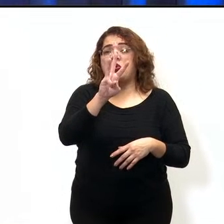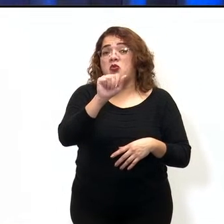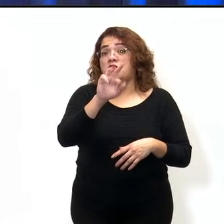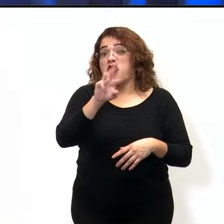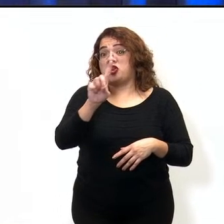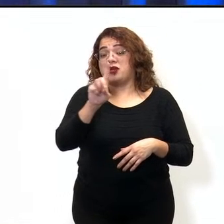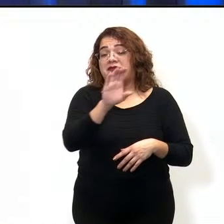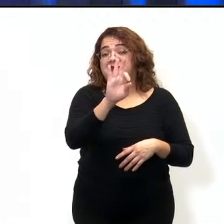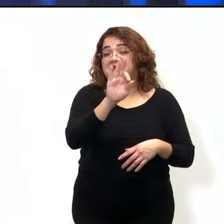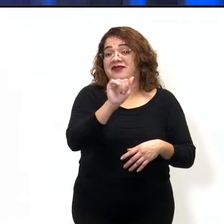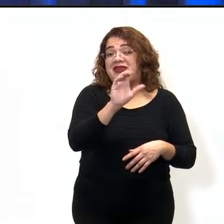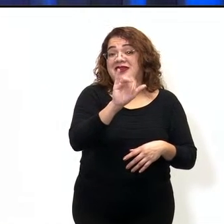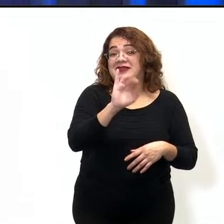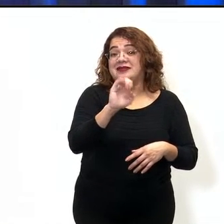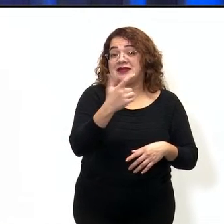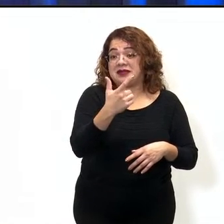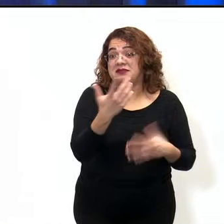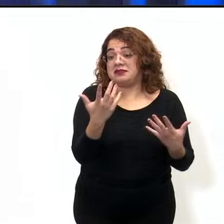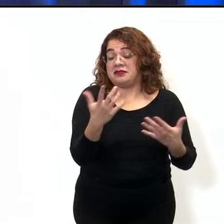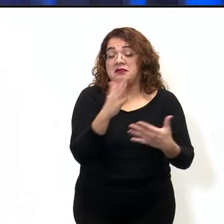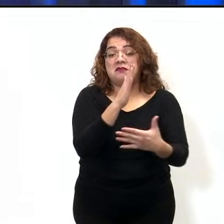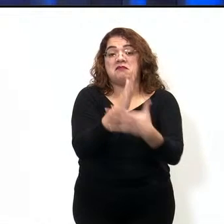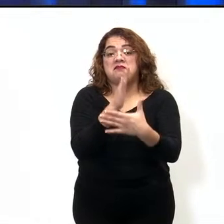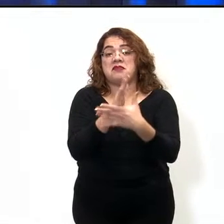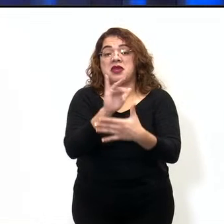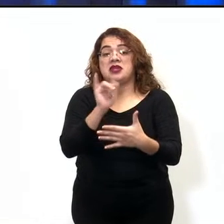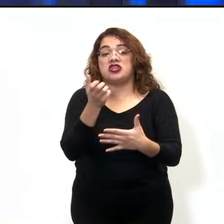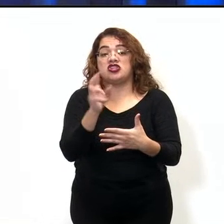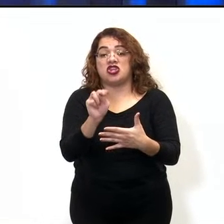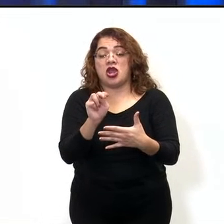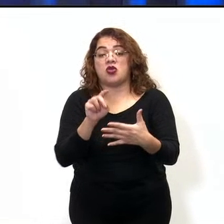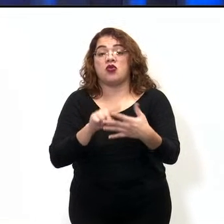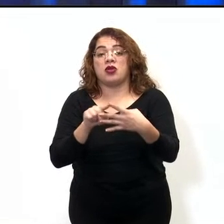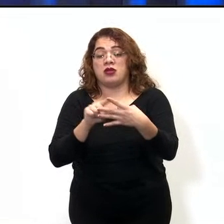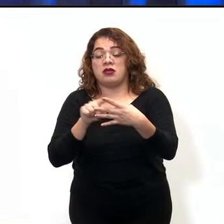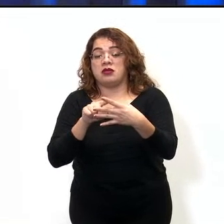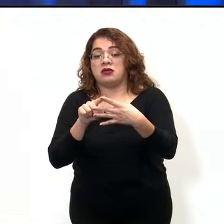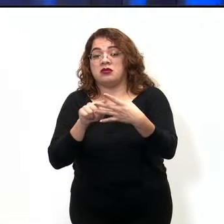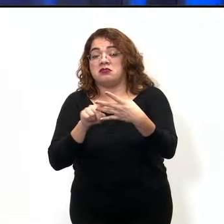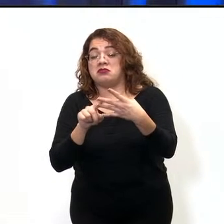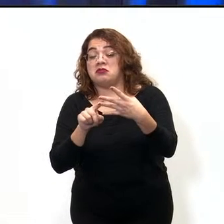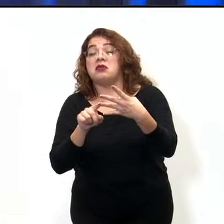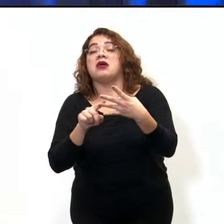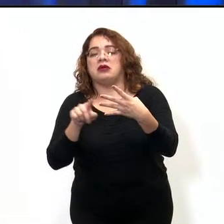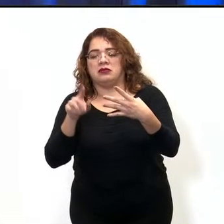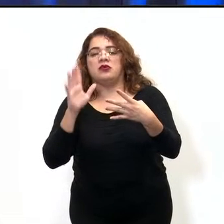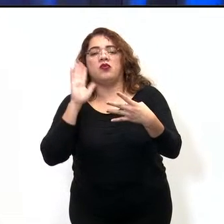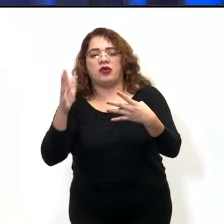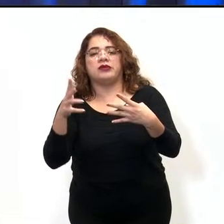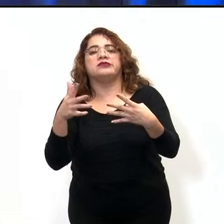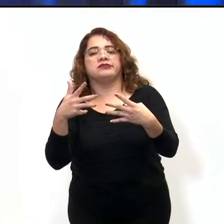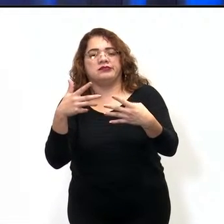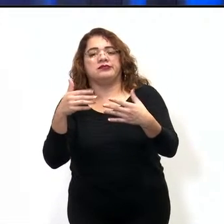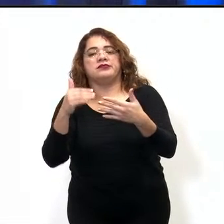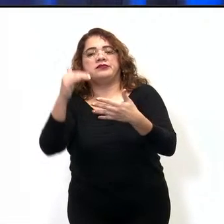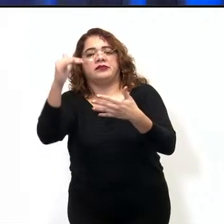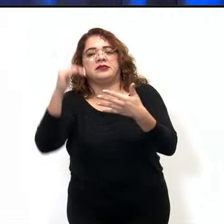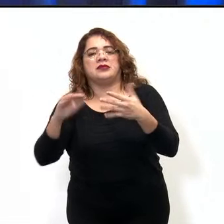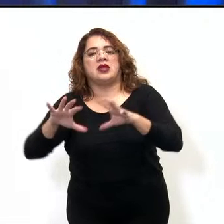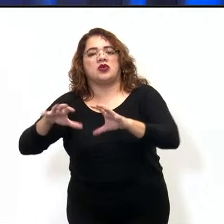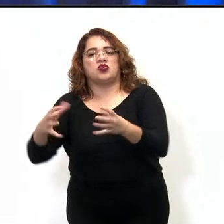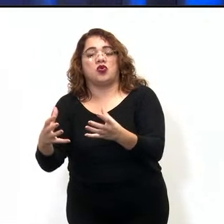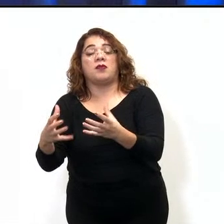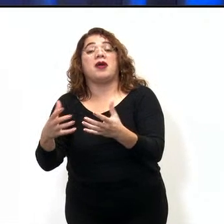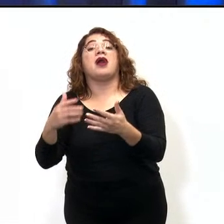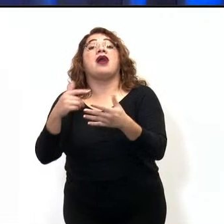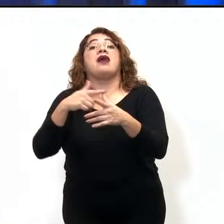workers, by mid-January, and we'll be working with businesses and our community to make sure that those folks know when it